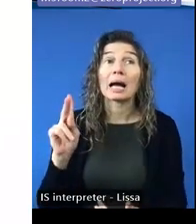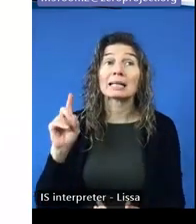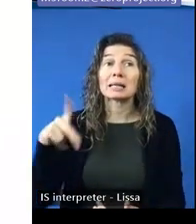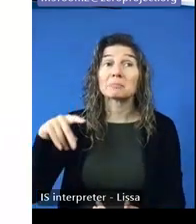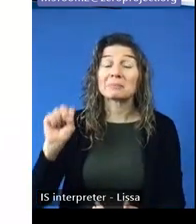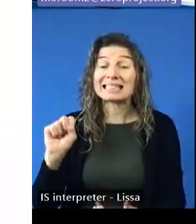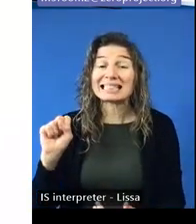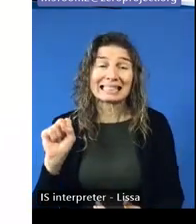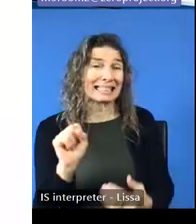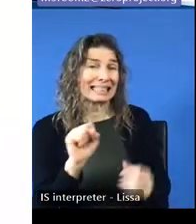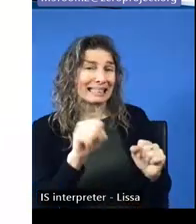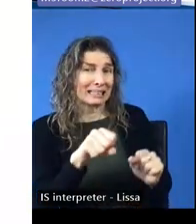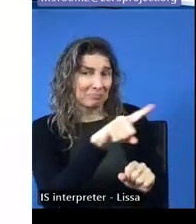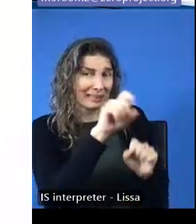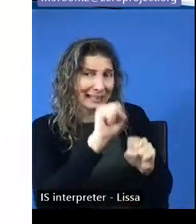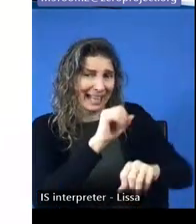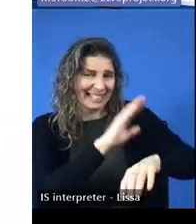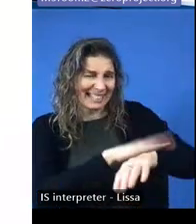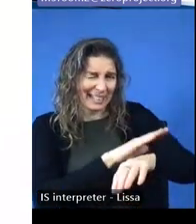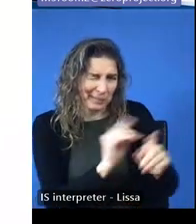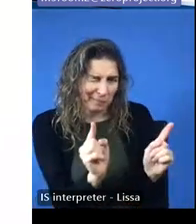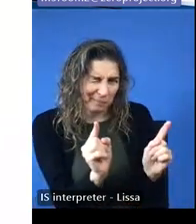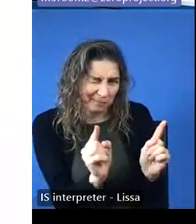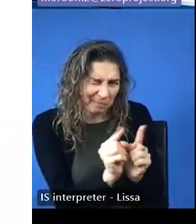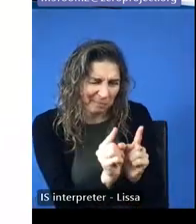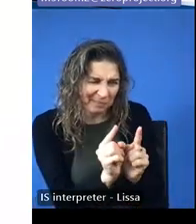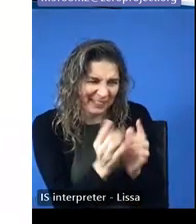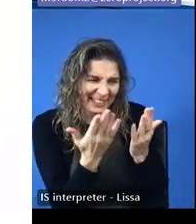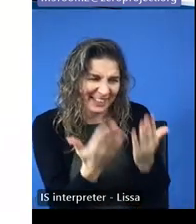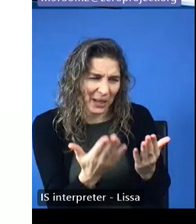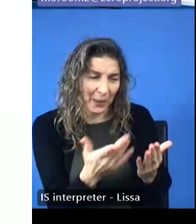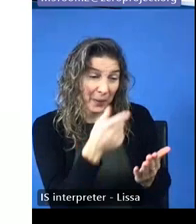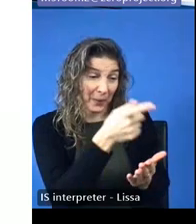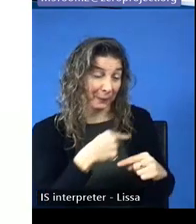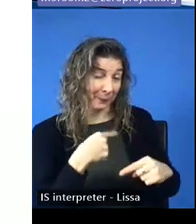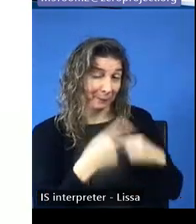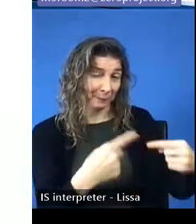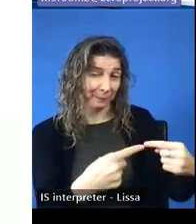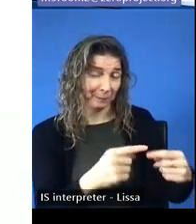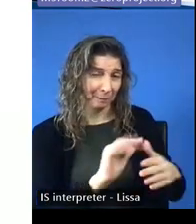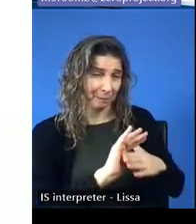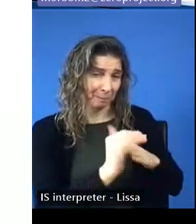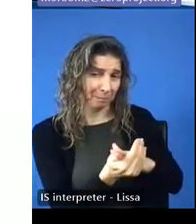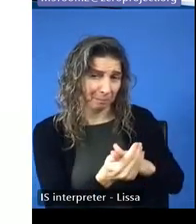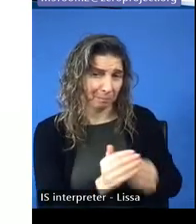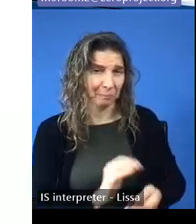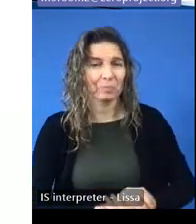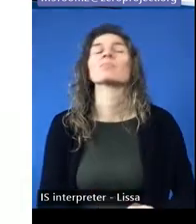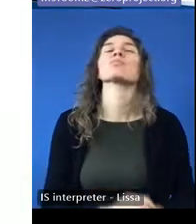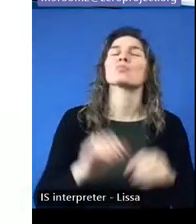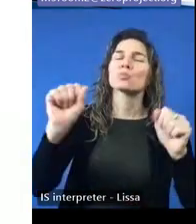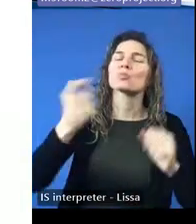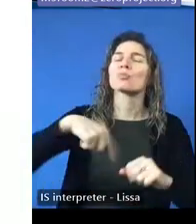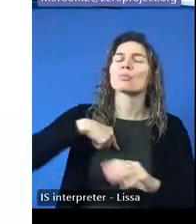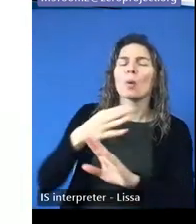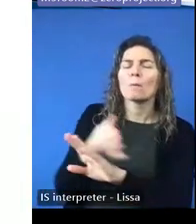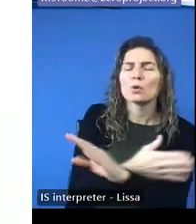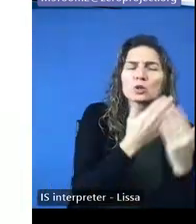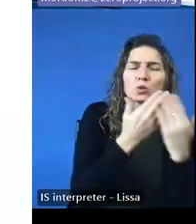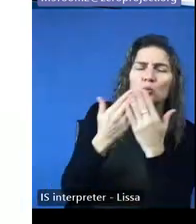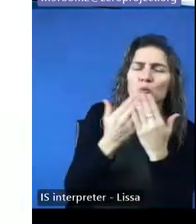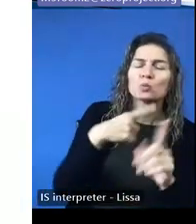of time. Just last thank you. Couple of minutes. We plan to expand our preschool and inclusion programs by serving